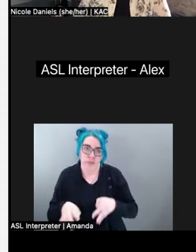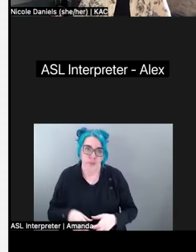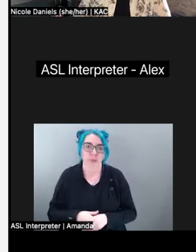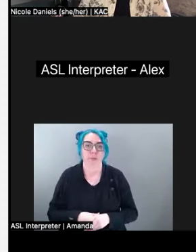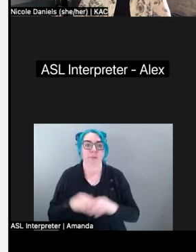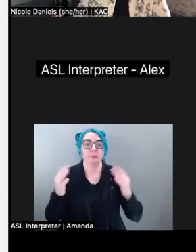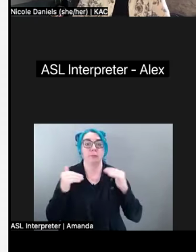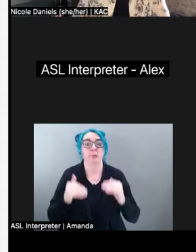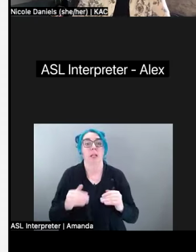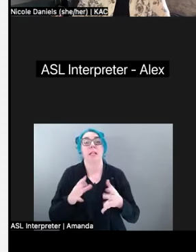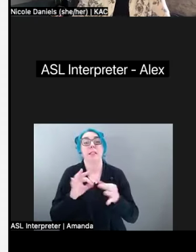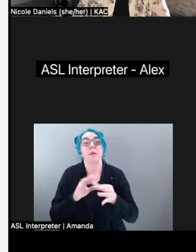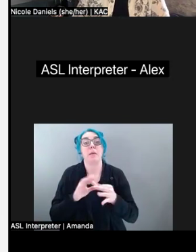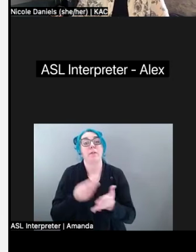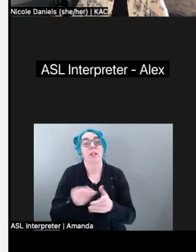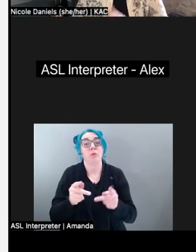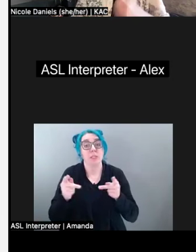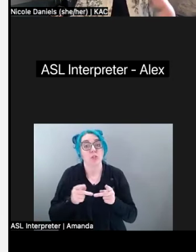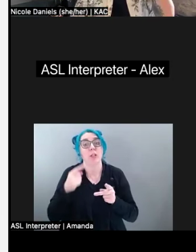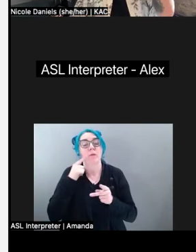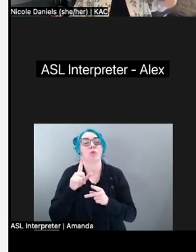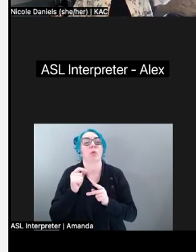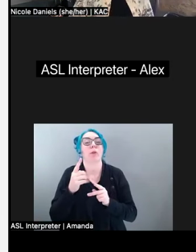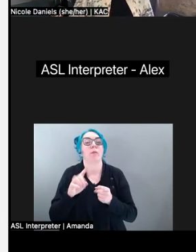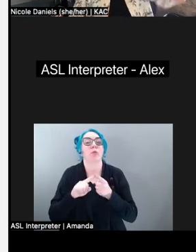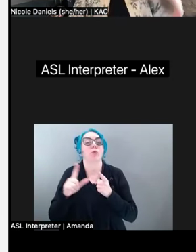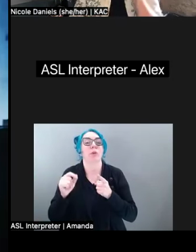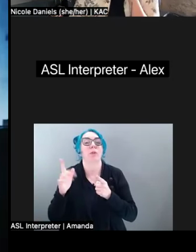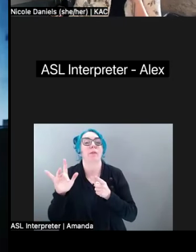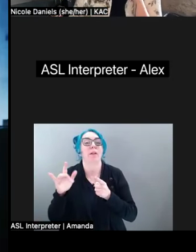to 2025 audited year.